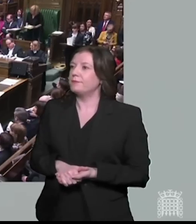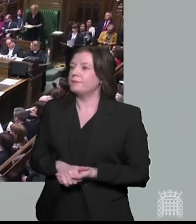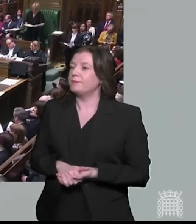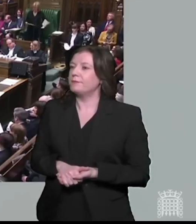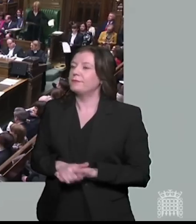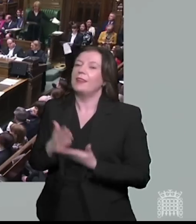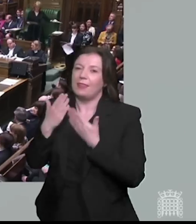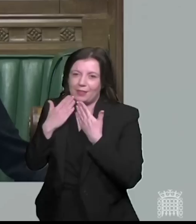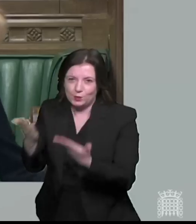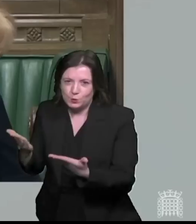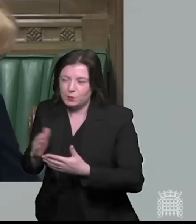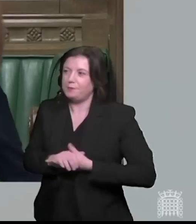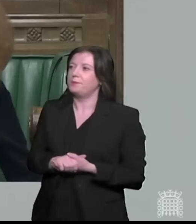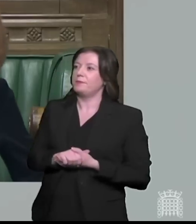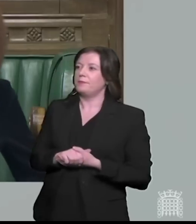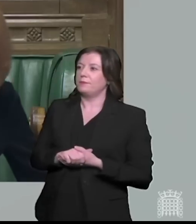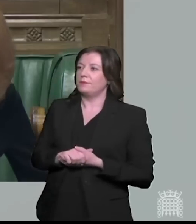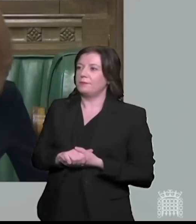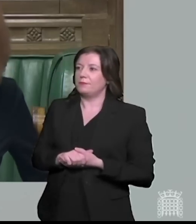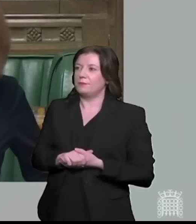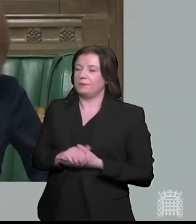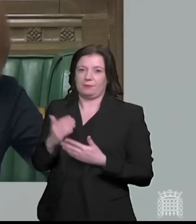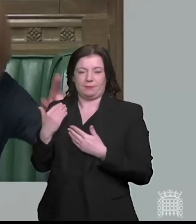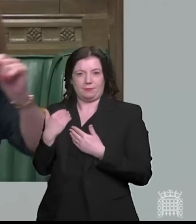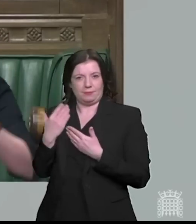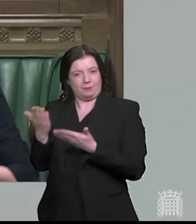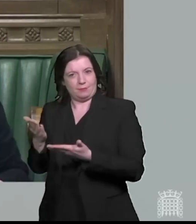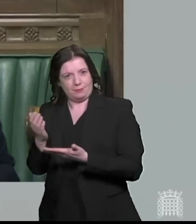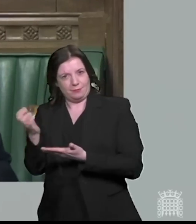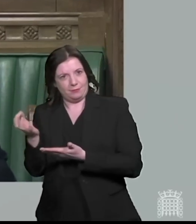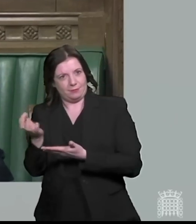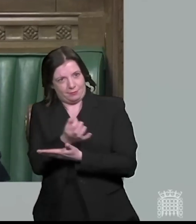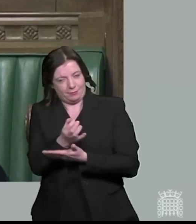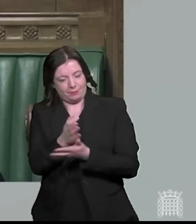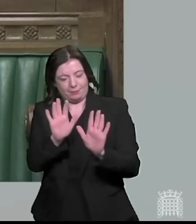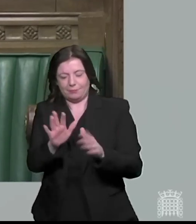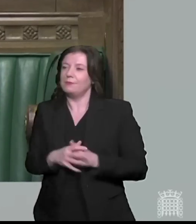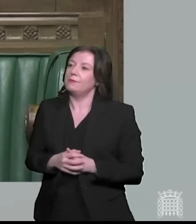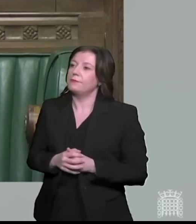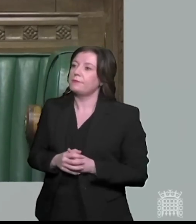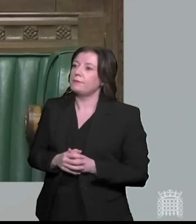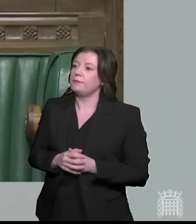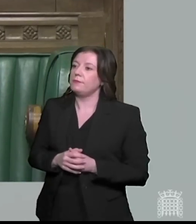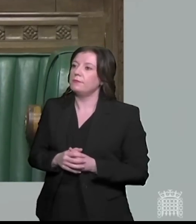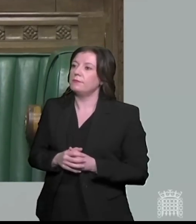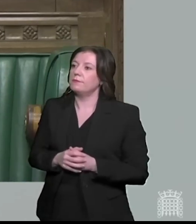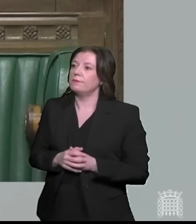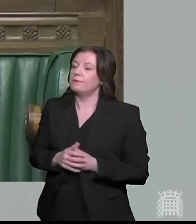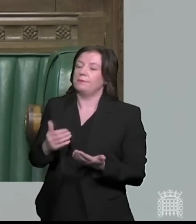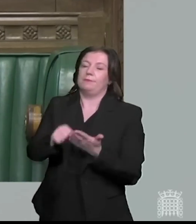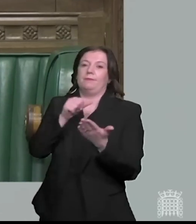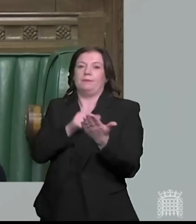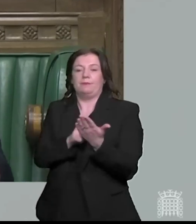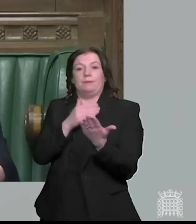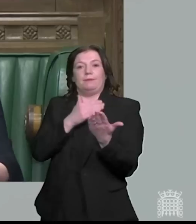formally. Thank you, Chancellor. I'm just putting your motions. The question is that, pursuant to Section 5